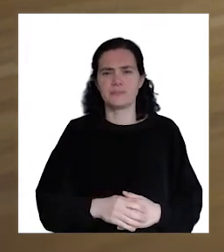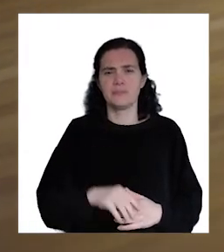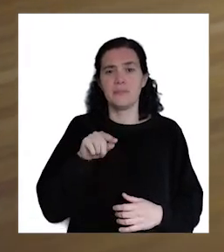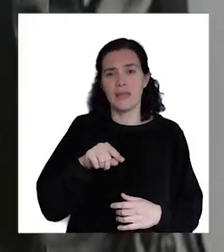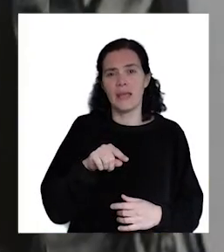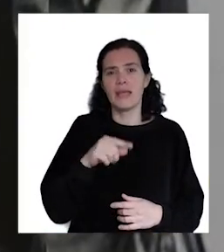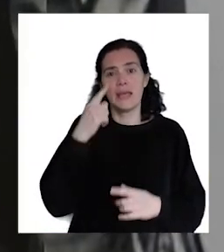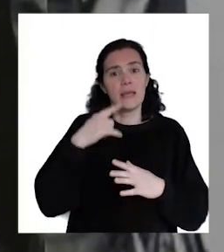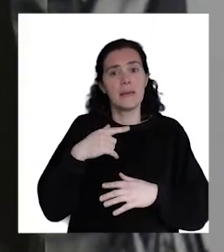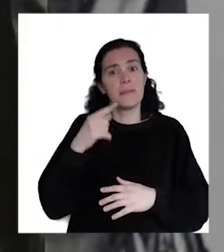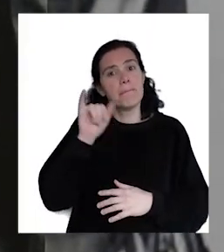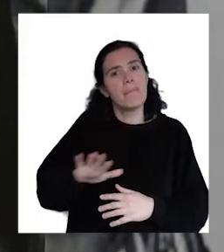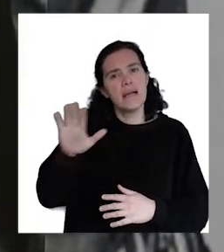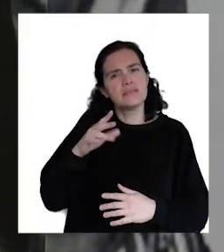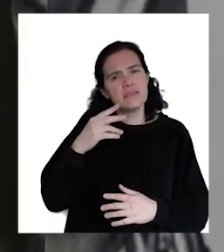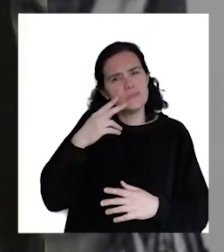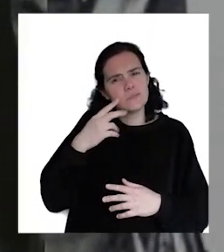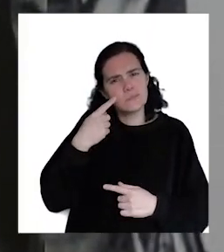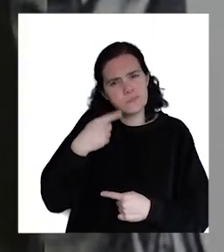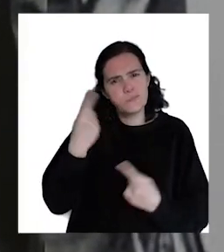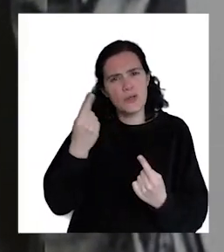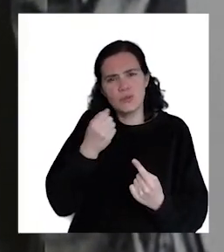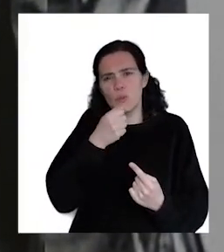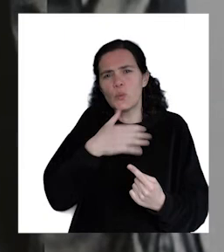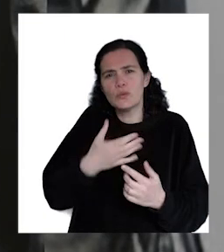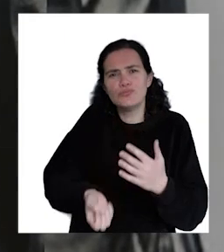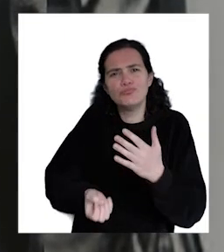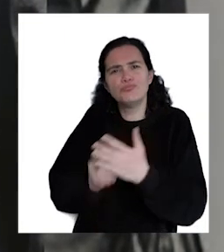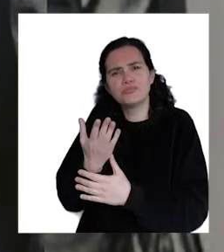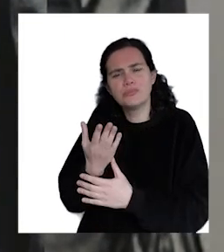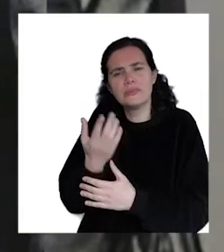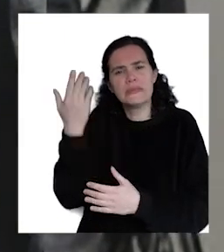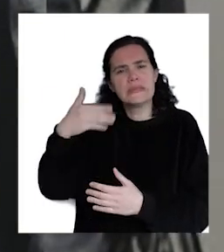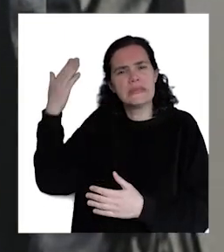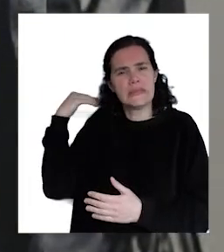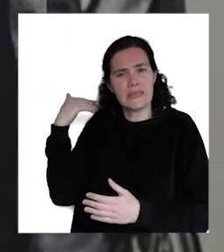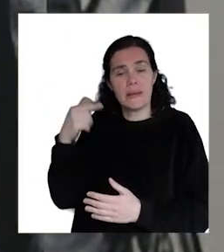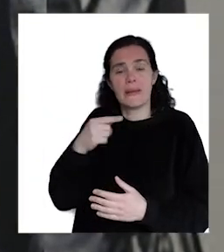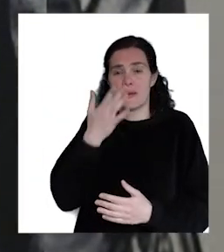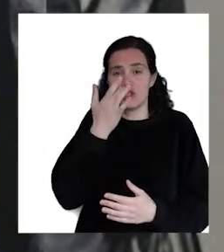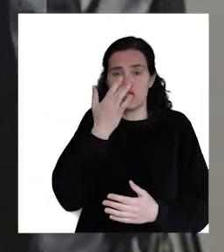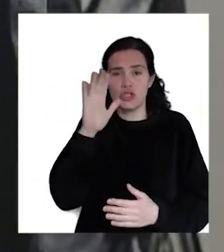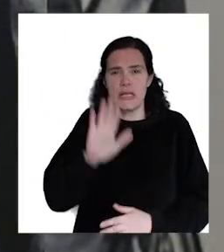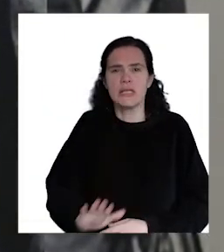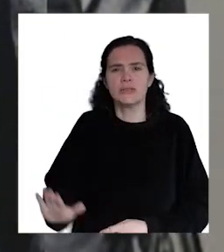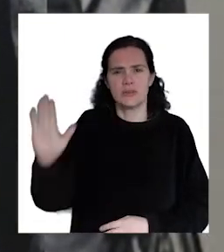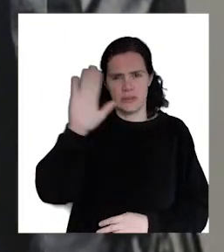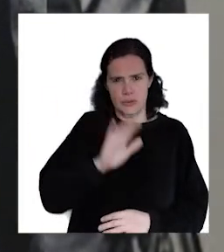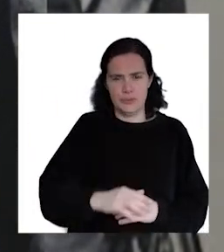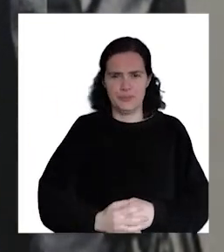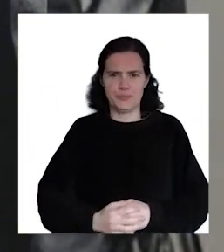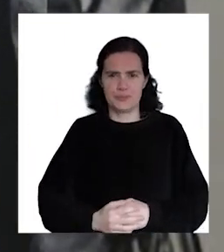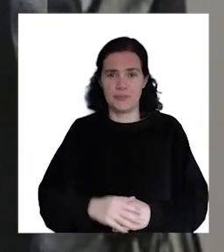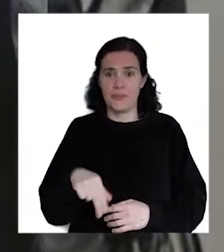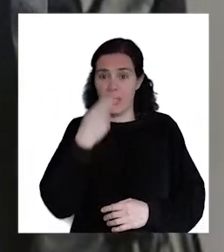an image that found its roots in black nationalism,